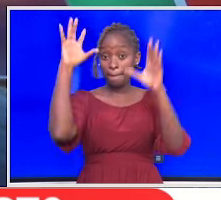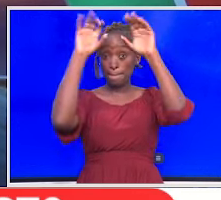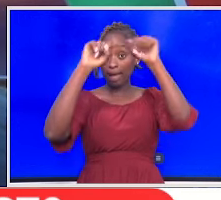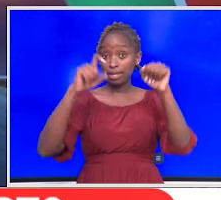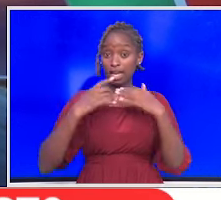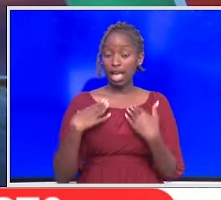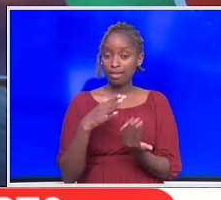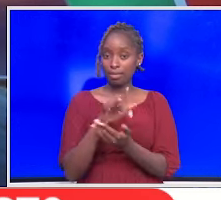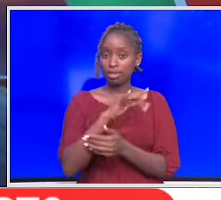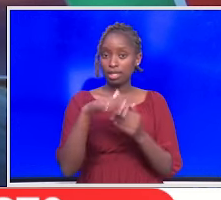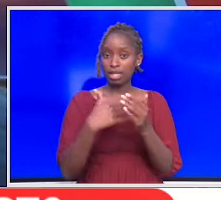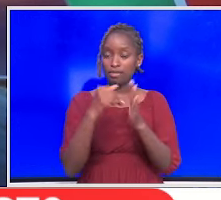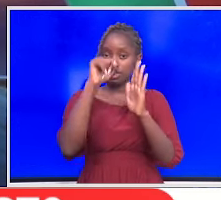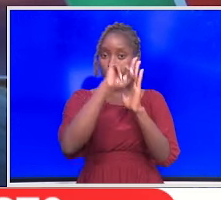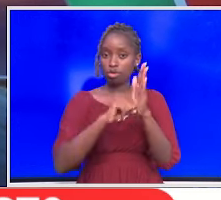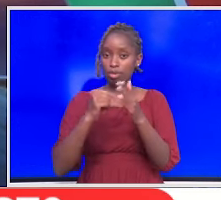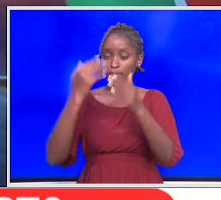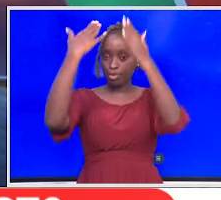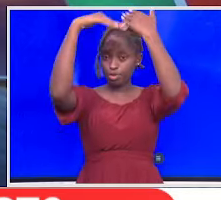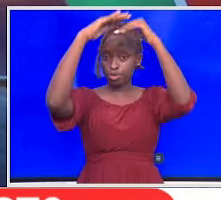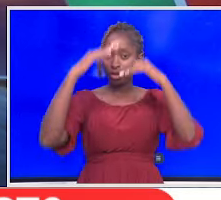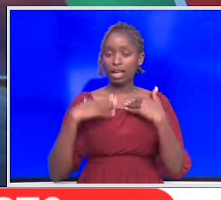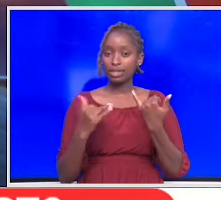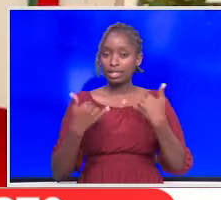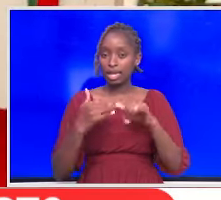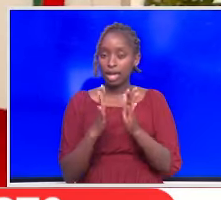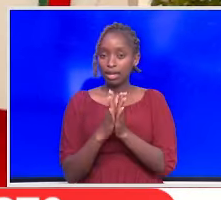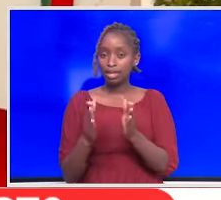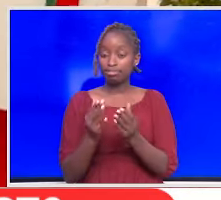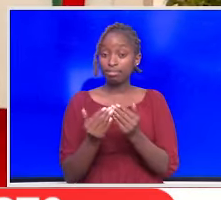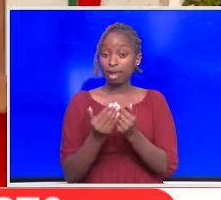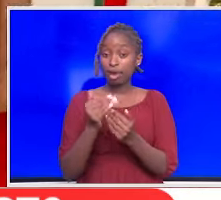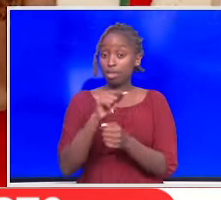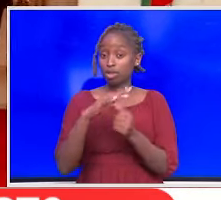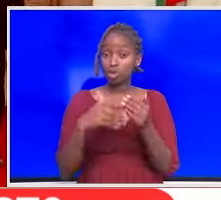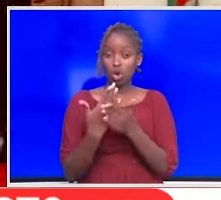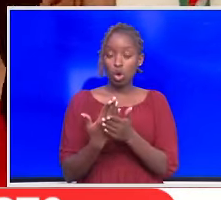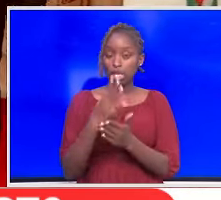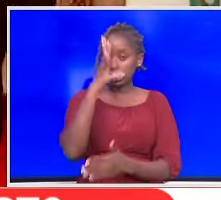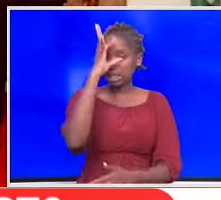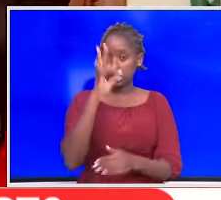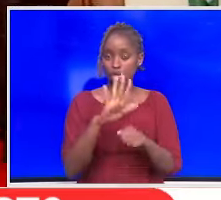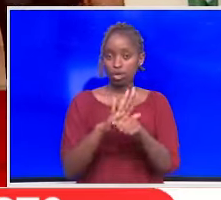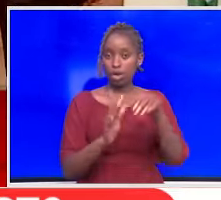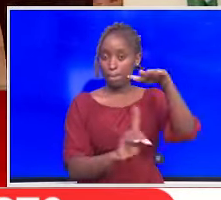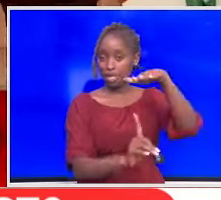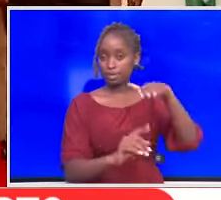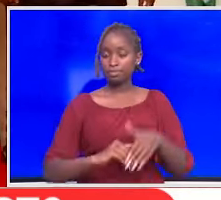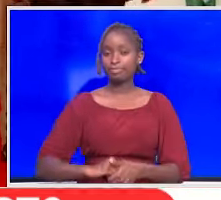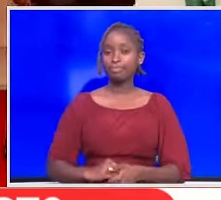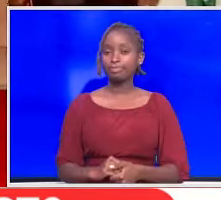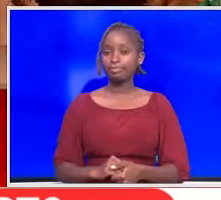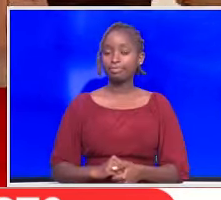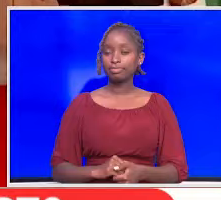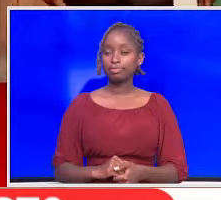seek professionals to handle critical ministries. President William Ruto's reappointment of the six-member cabinet has become